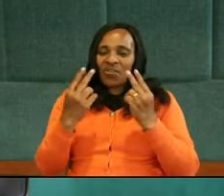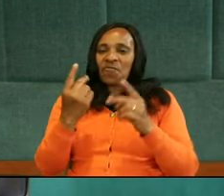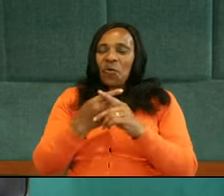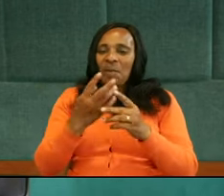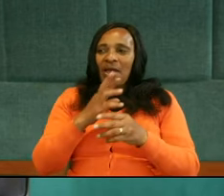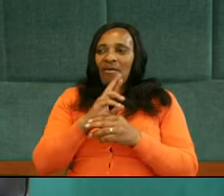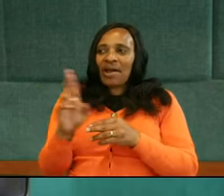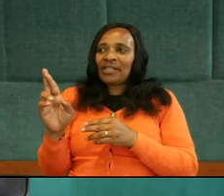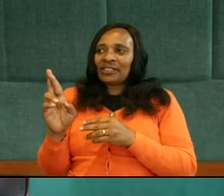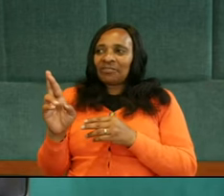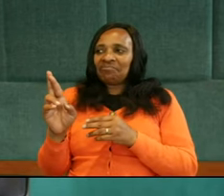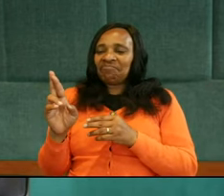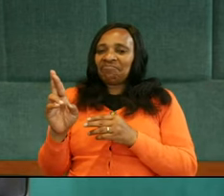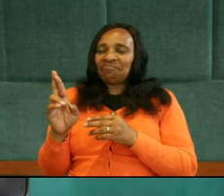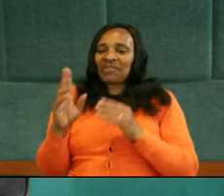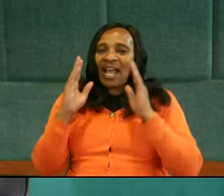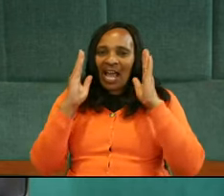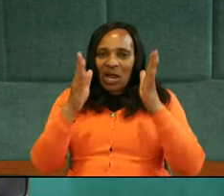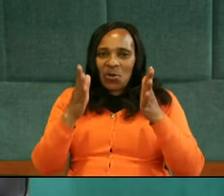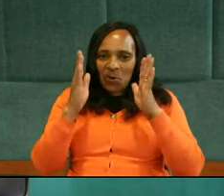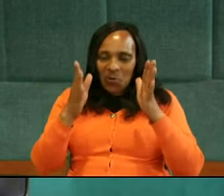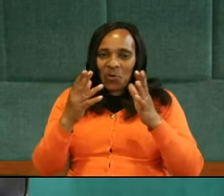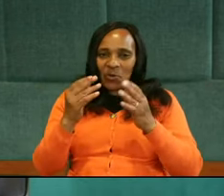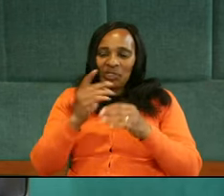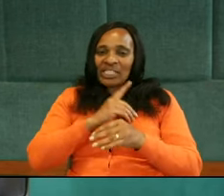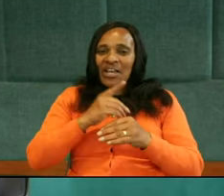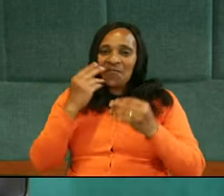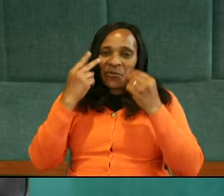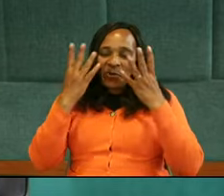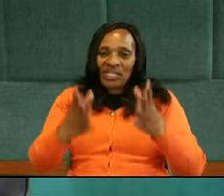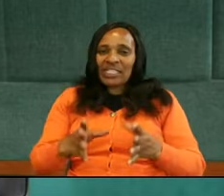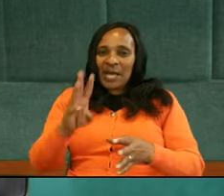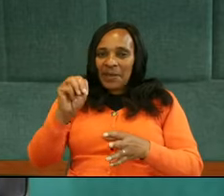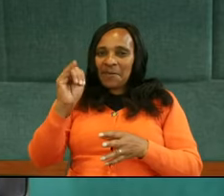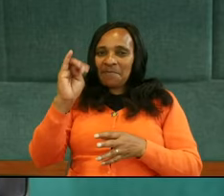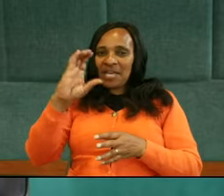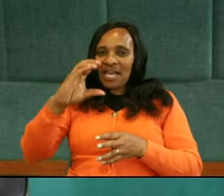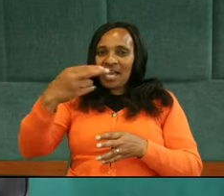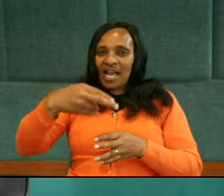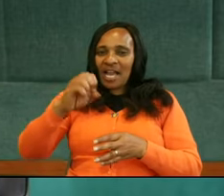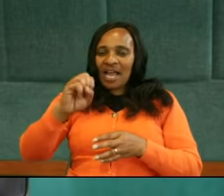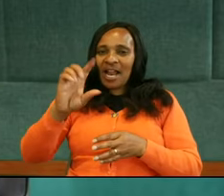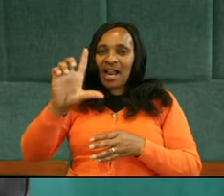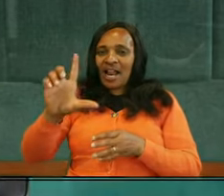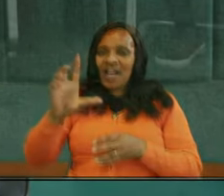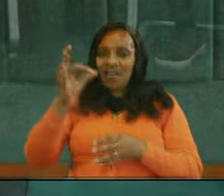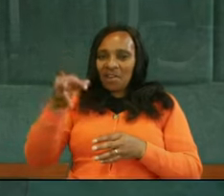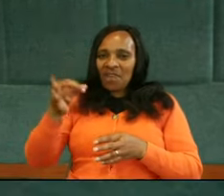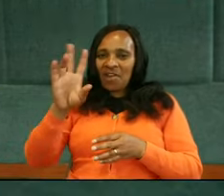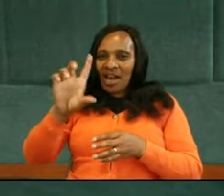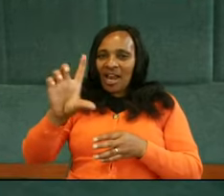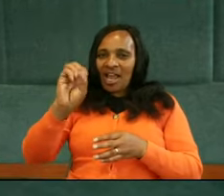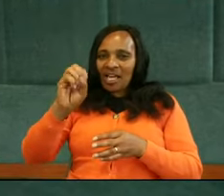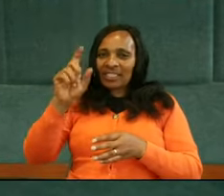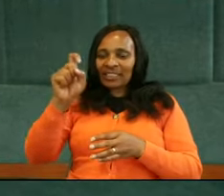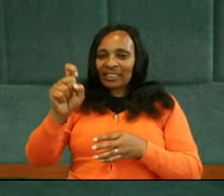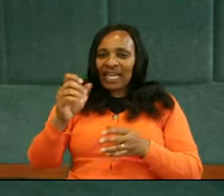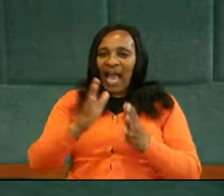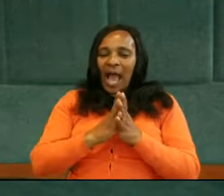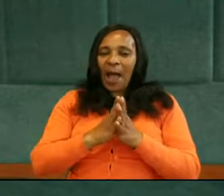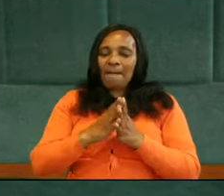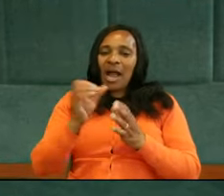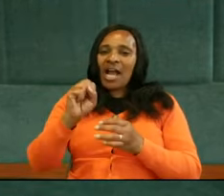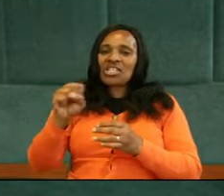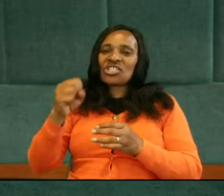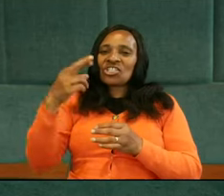right. Well, hello, dear viewers. My name is Mikael Flex. And I am Ashley Silas.